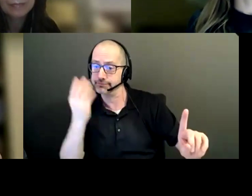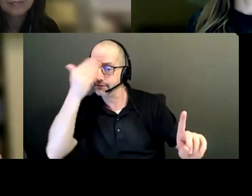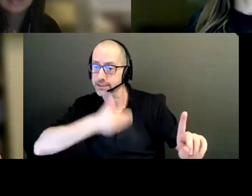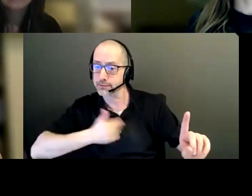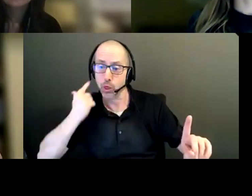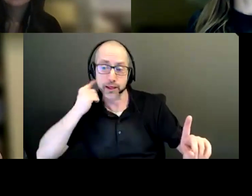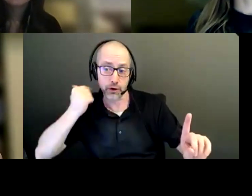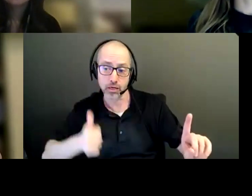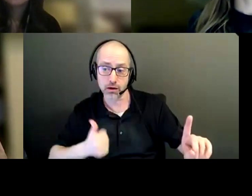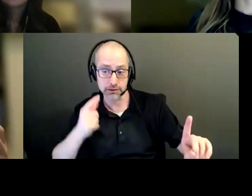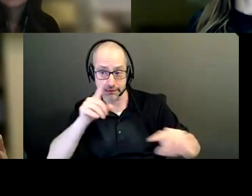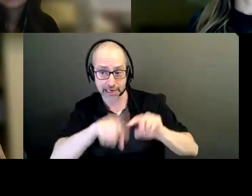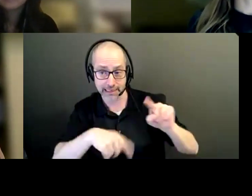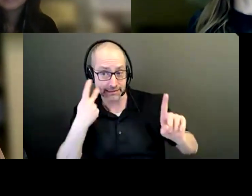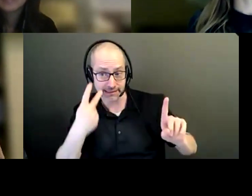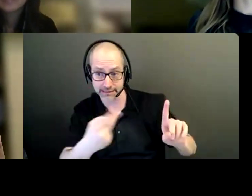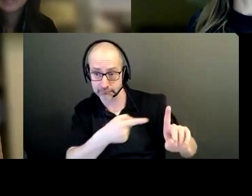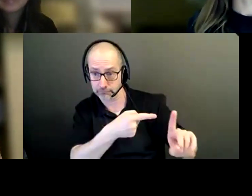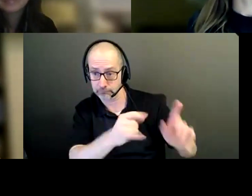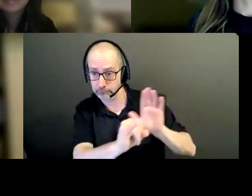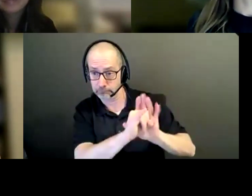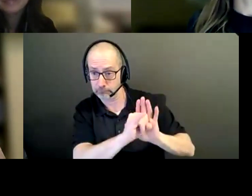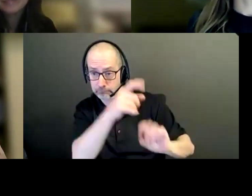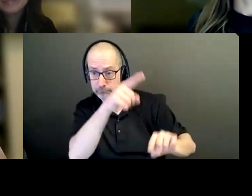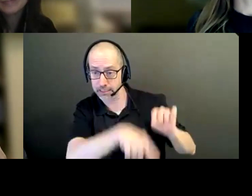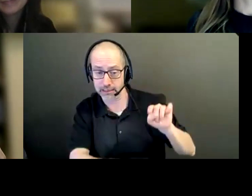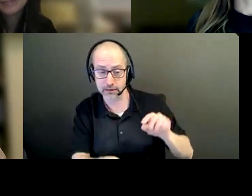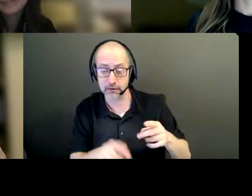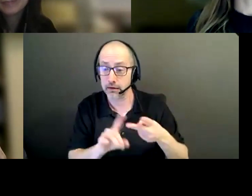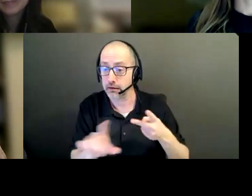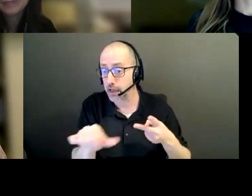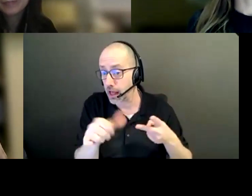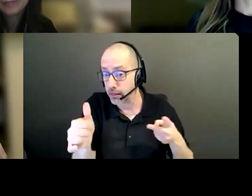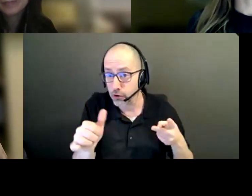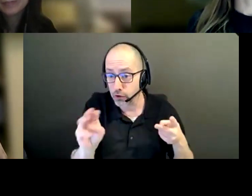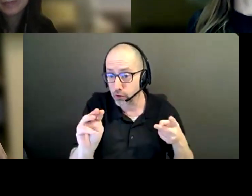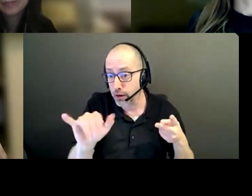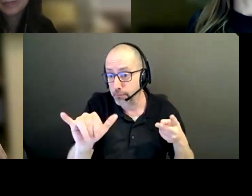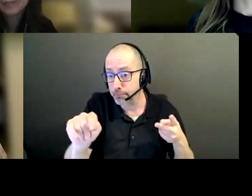And they also lack the understanding or the myth that,